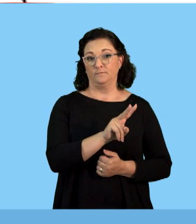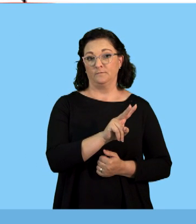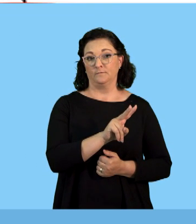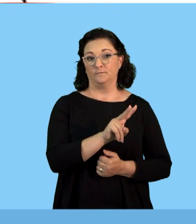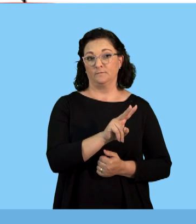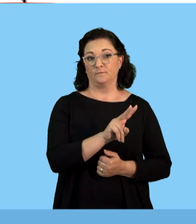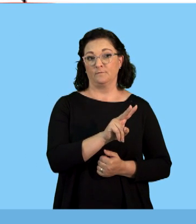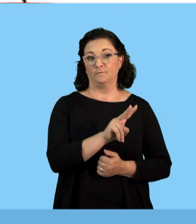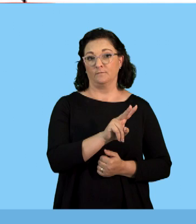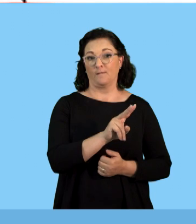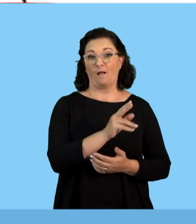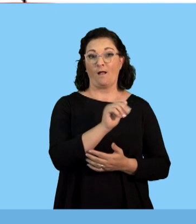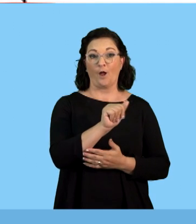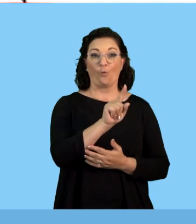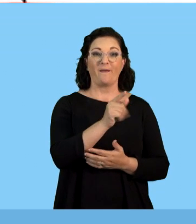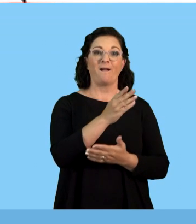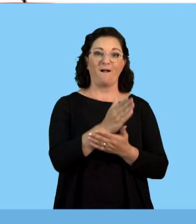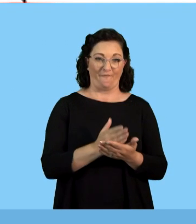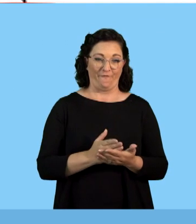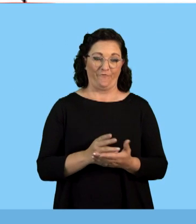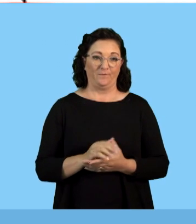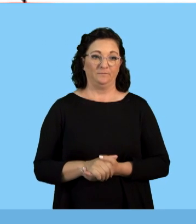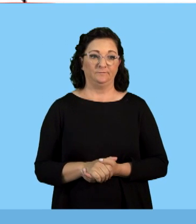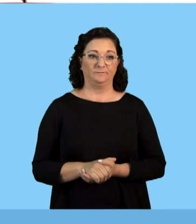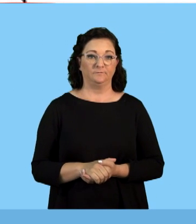half of A1.